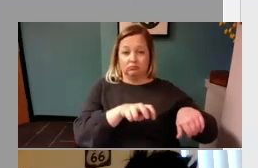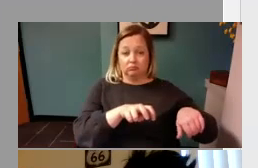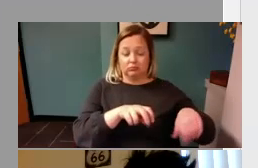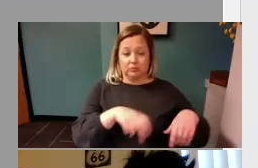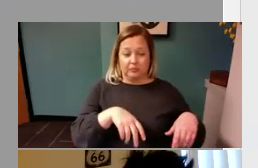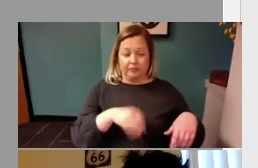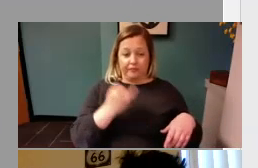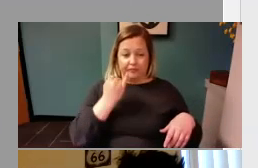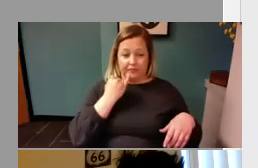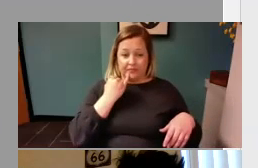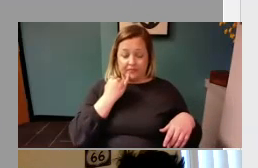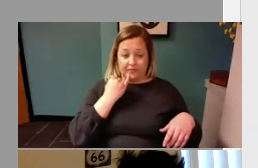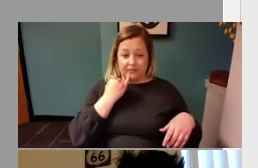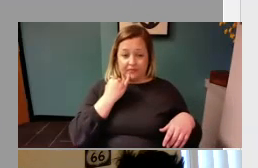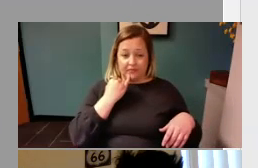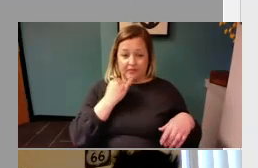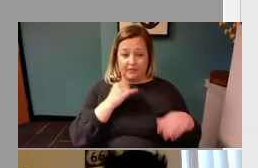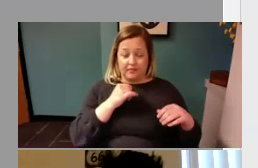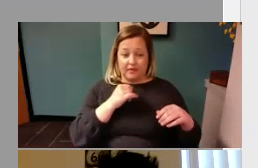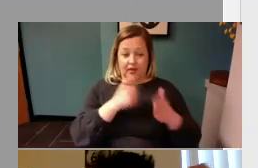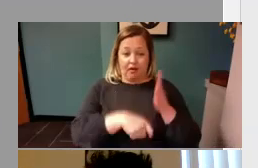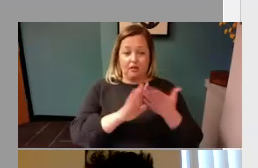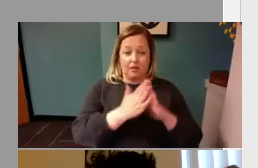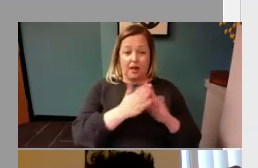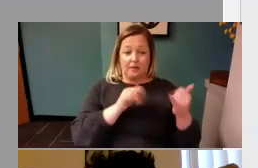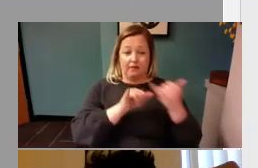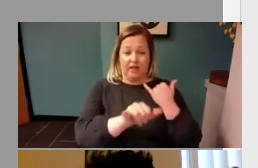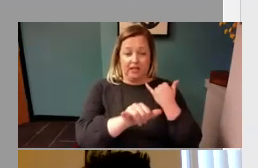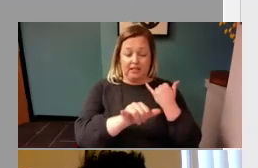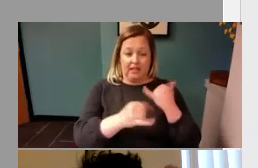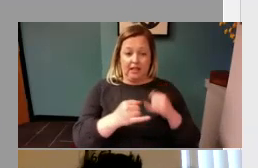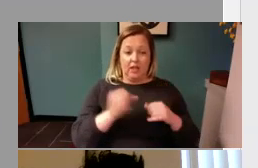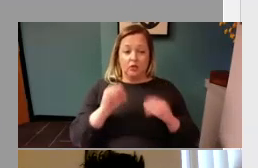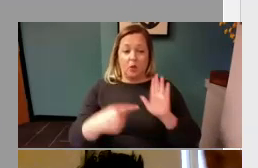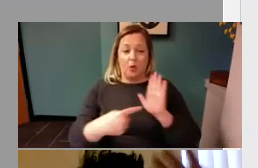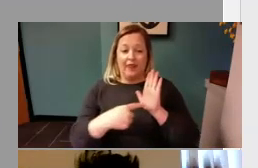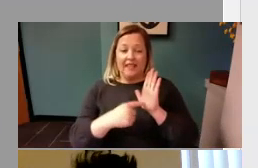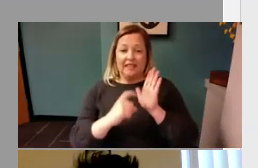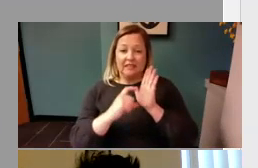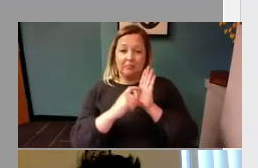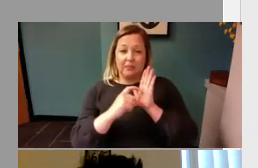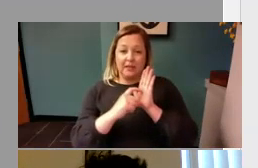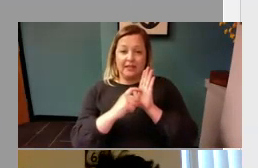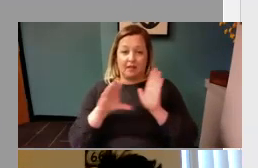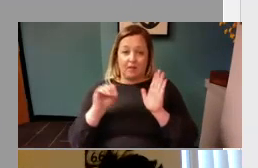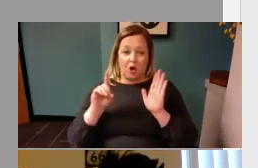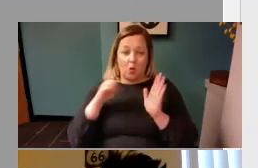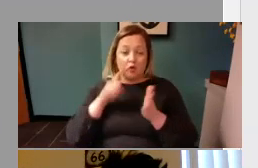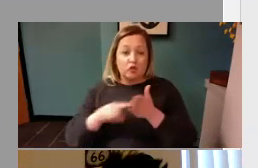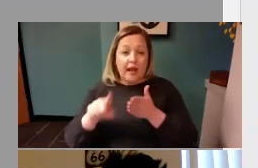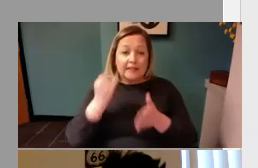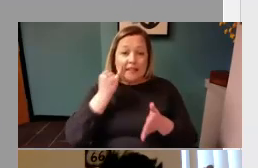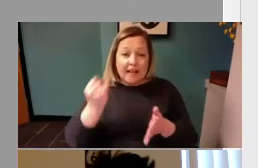basically update it. So essentially this particular piece of code checks if we have found a more minimum cost to a